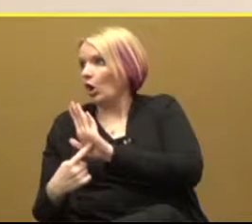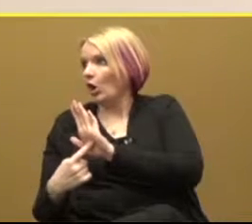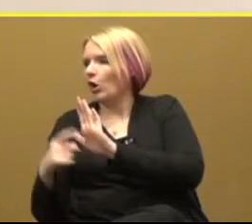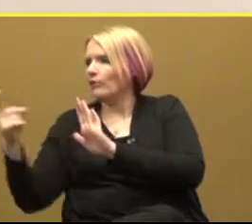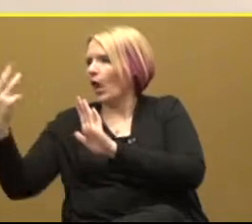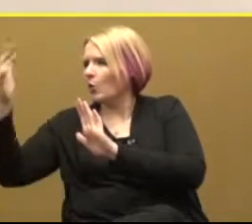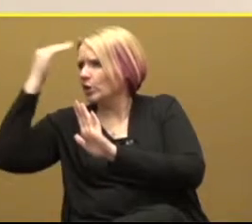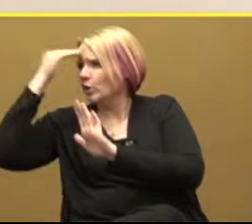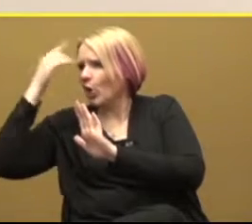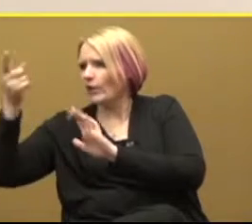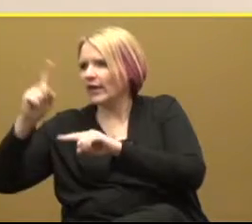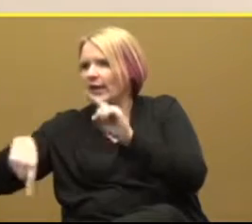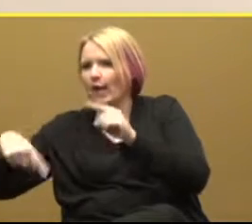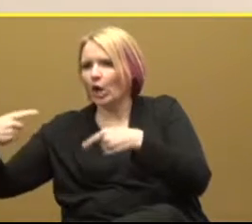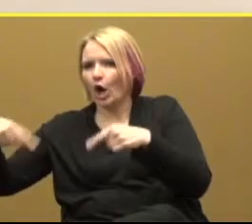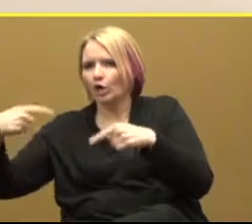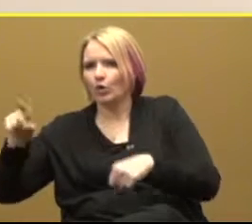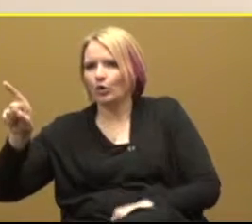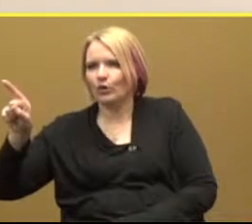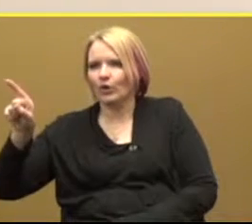the assessment. Okay.